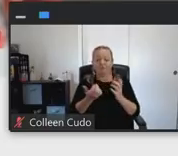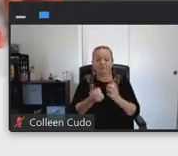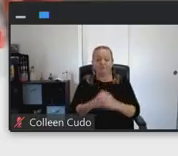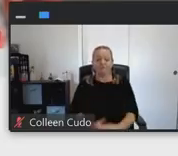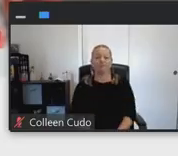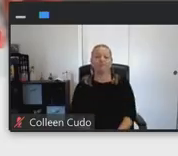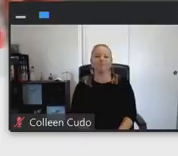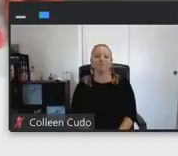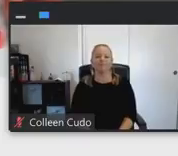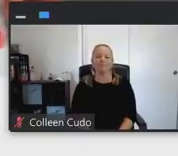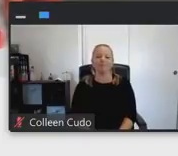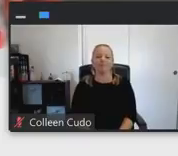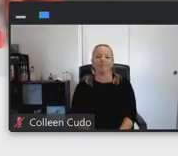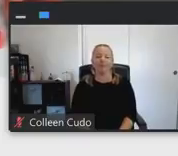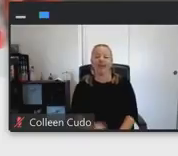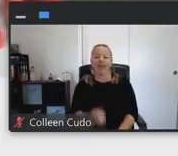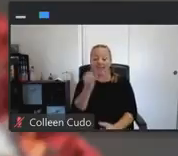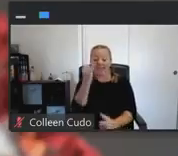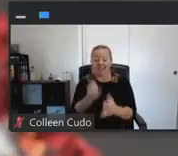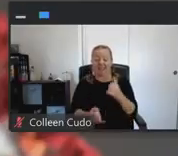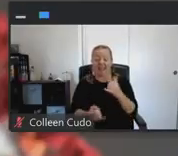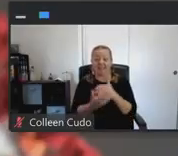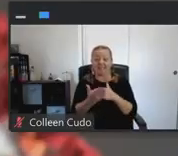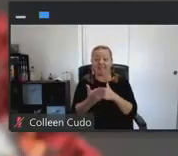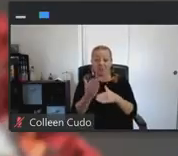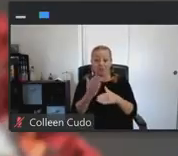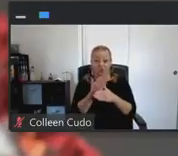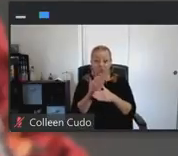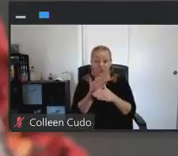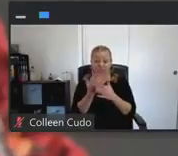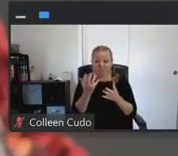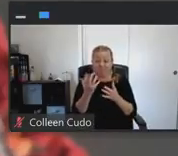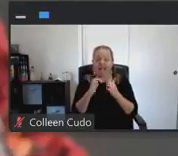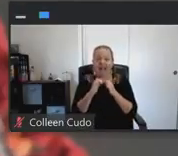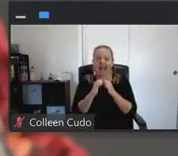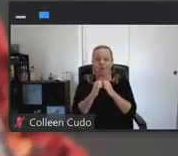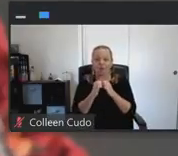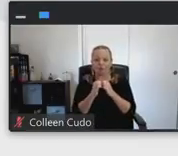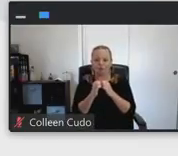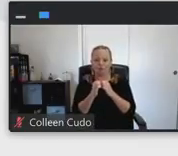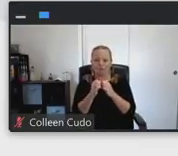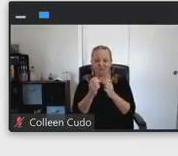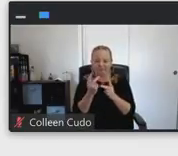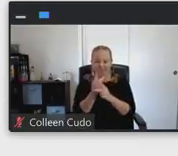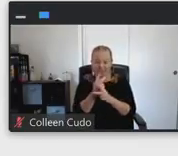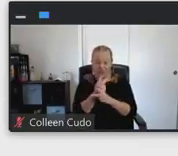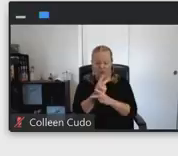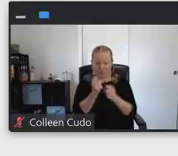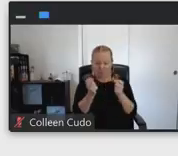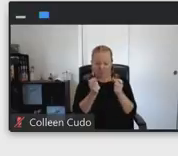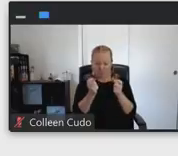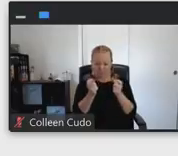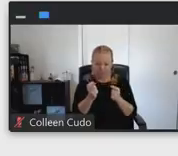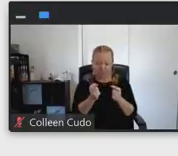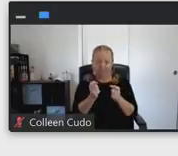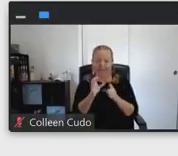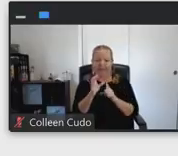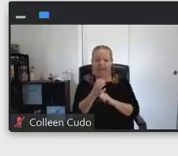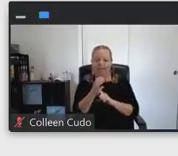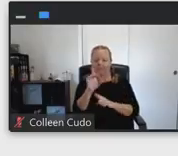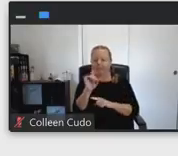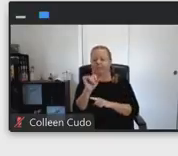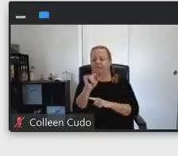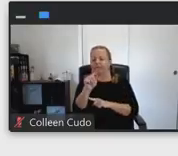And then the last thing I wanted to share is how to navigate the case data page. So this is kind